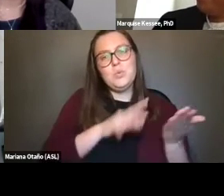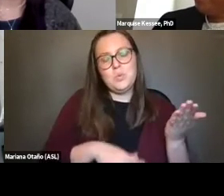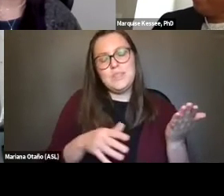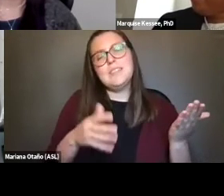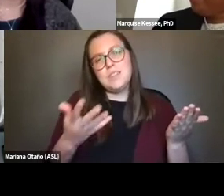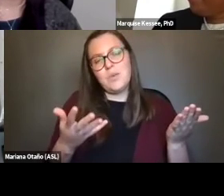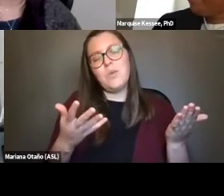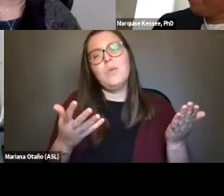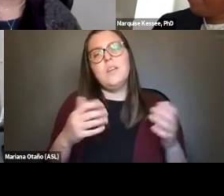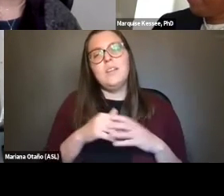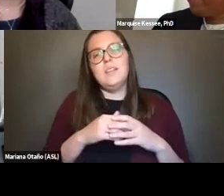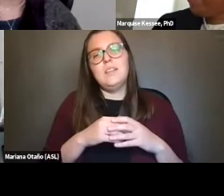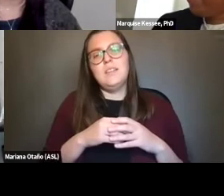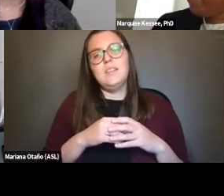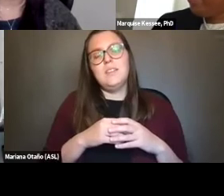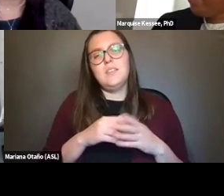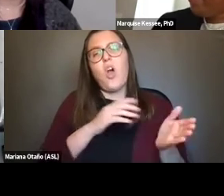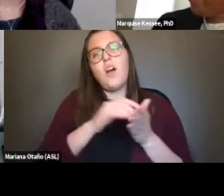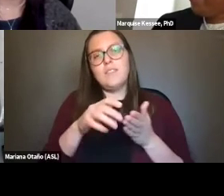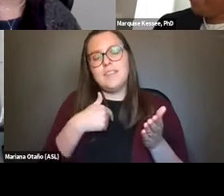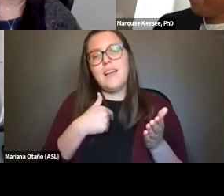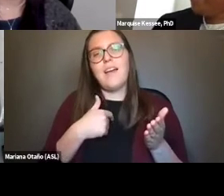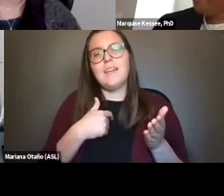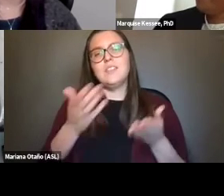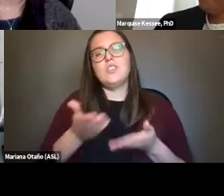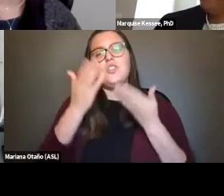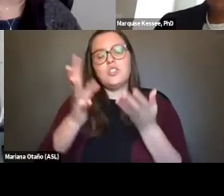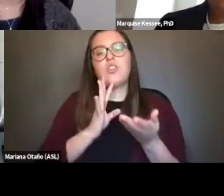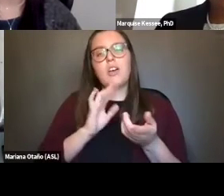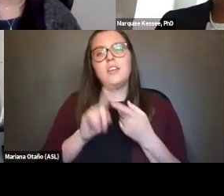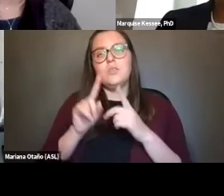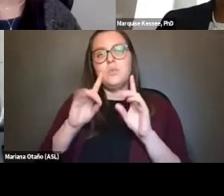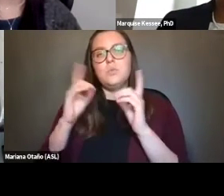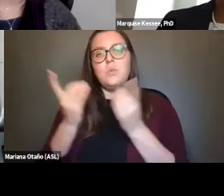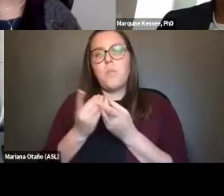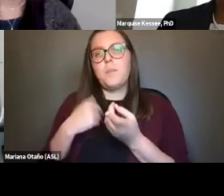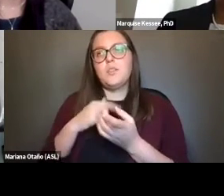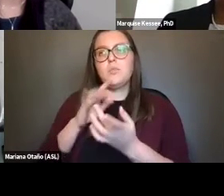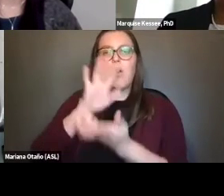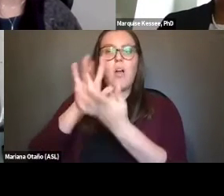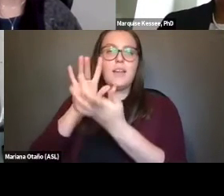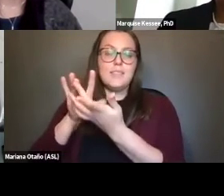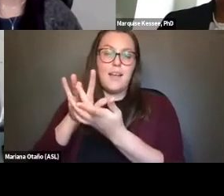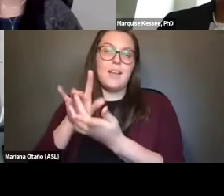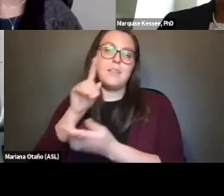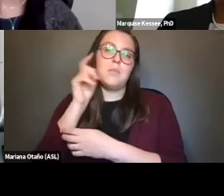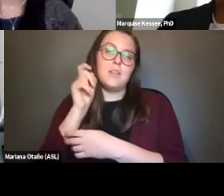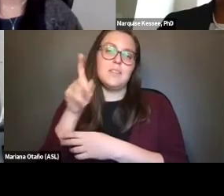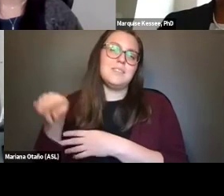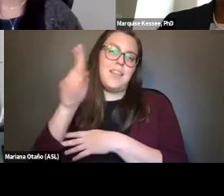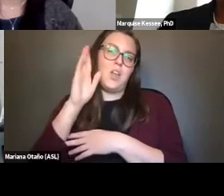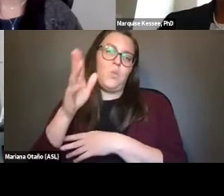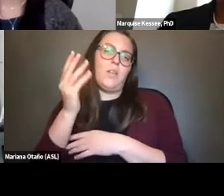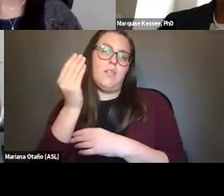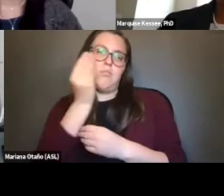what that is. And a lot of times I always suggest talking to your department. So it is good to make contact with your departments, because they will be able to kind of let you